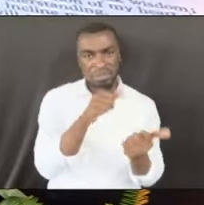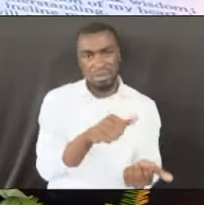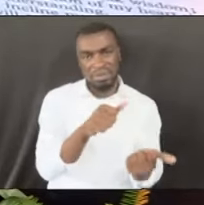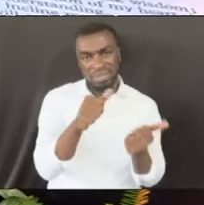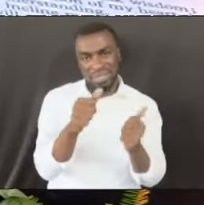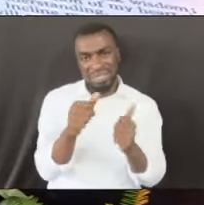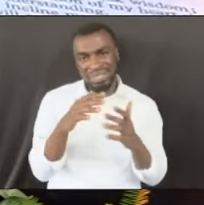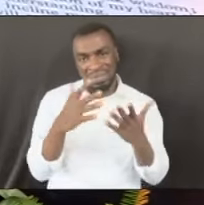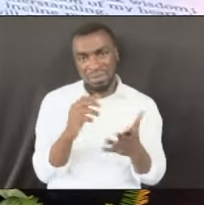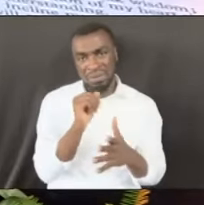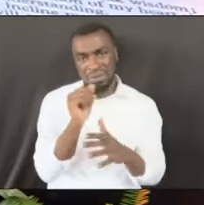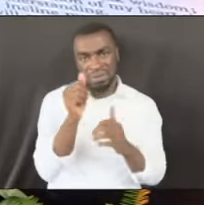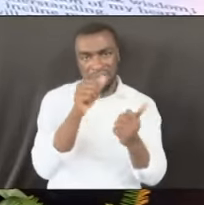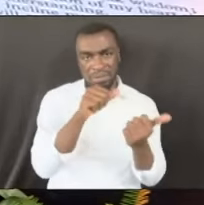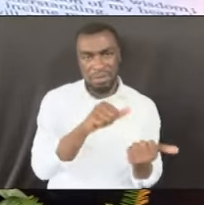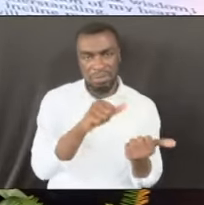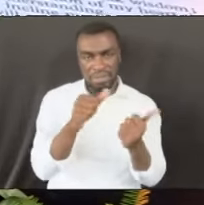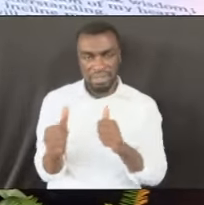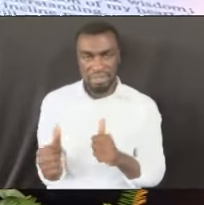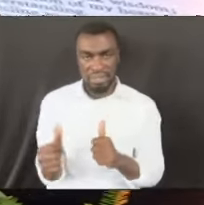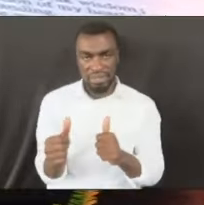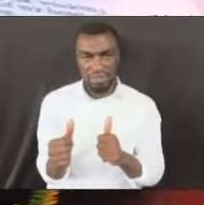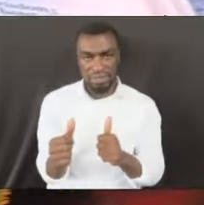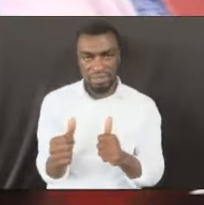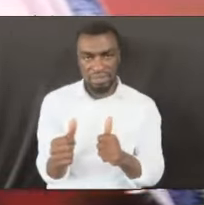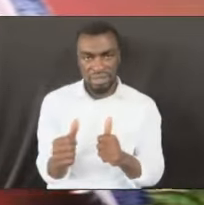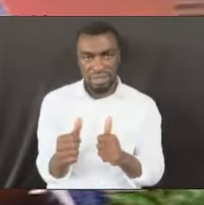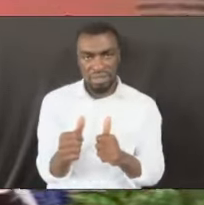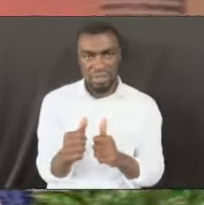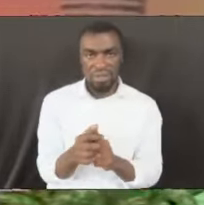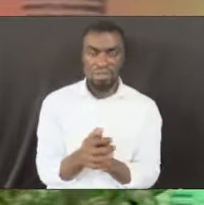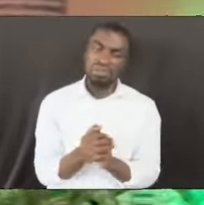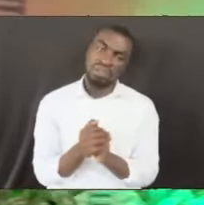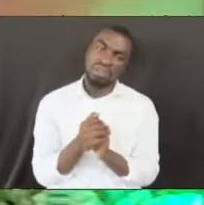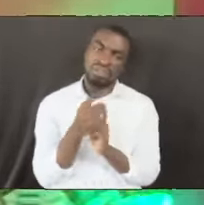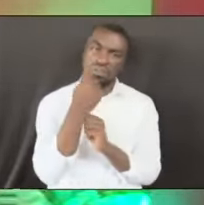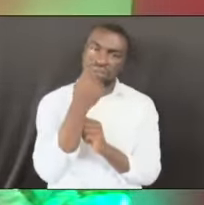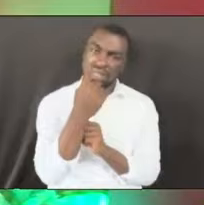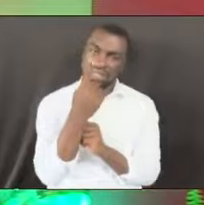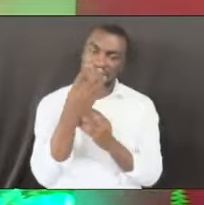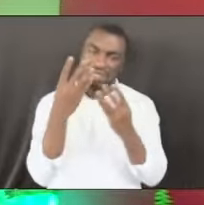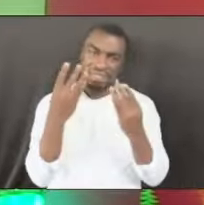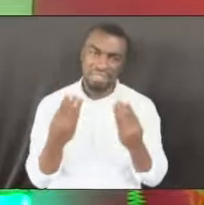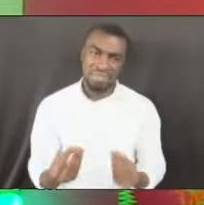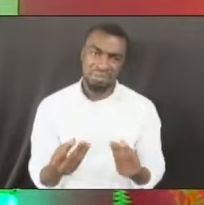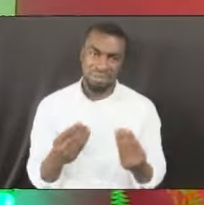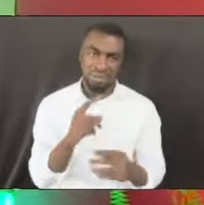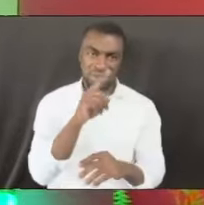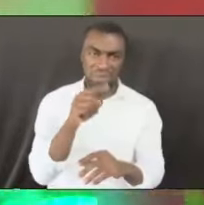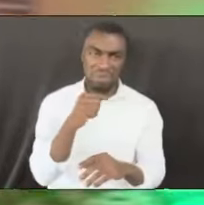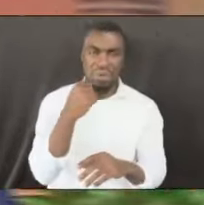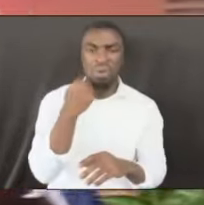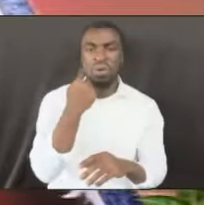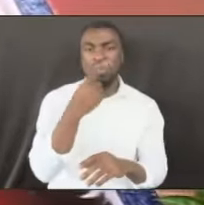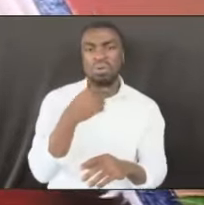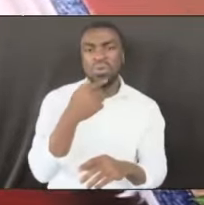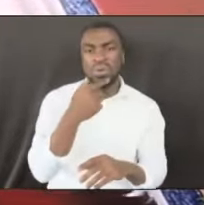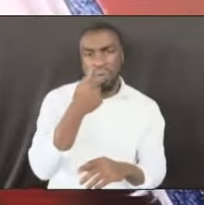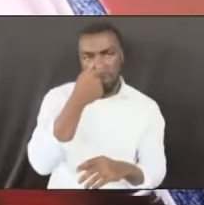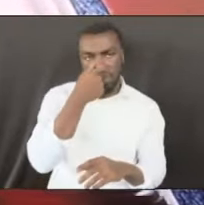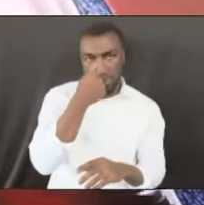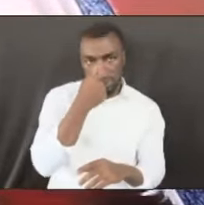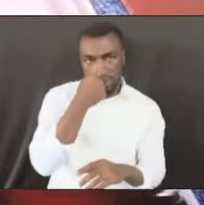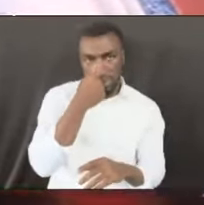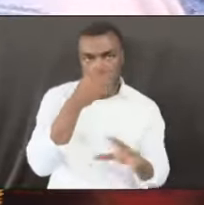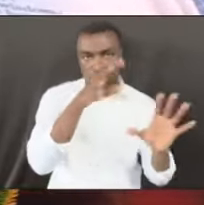not baptized. But I want to ask one simple question. Who wishes to go to heaven? If you do, raise